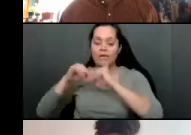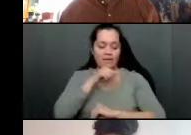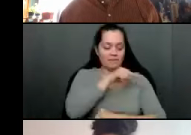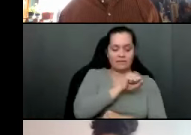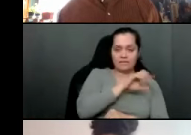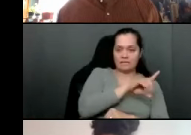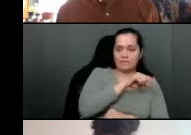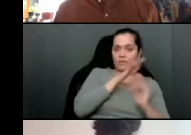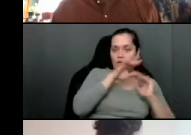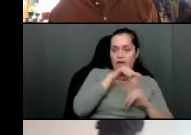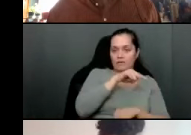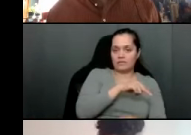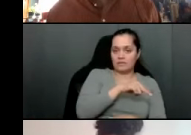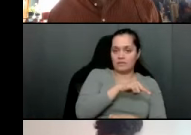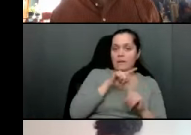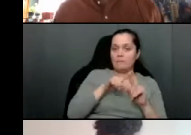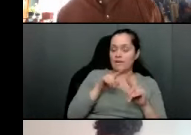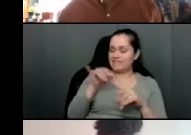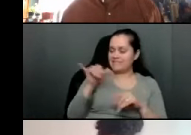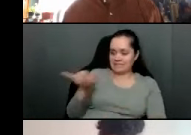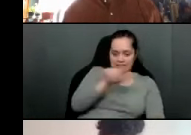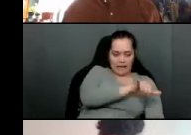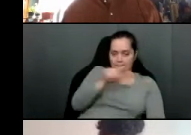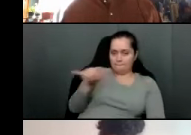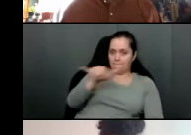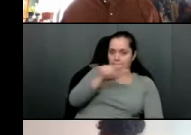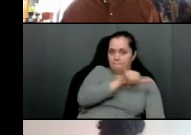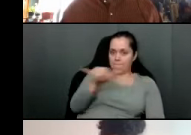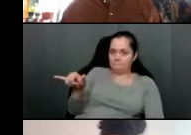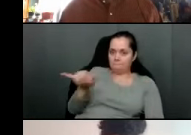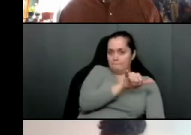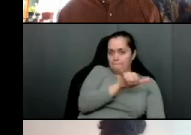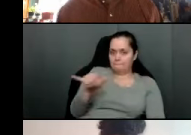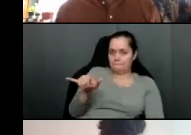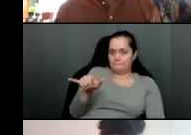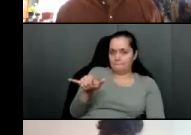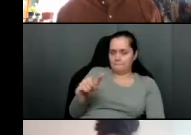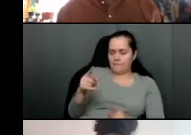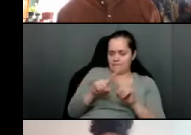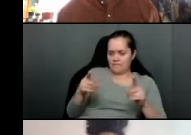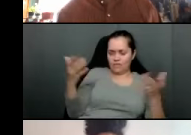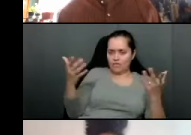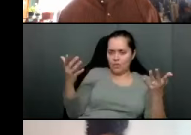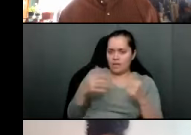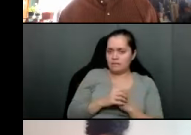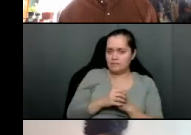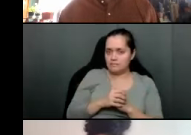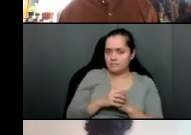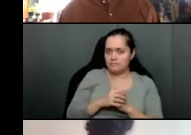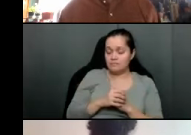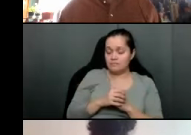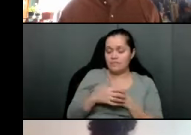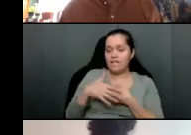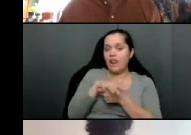house. Yet they were so similar. What was the difference? The difference